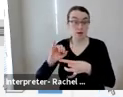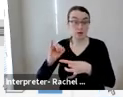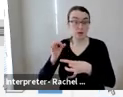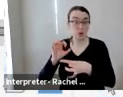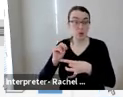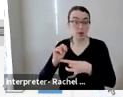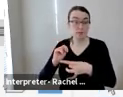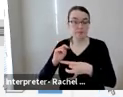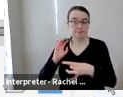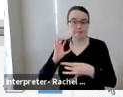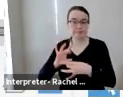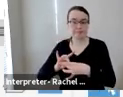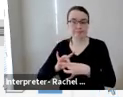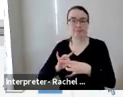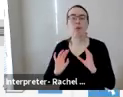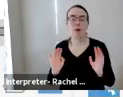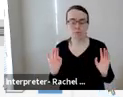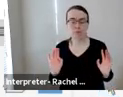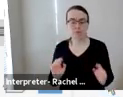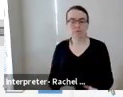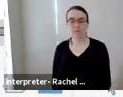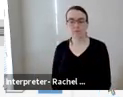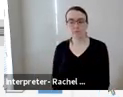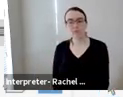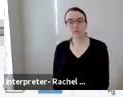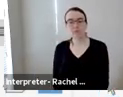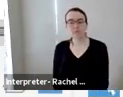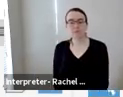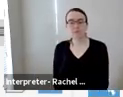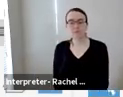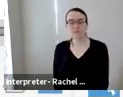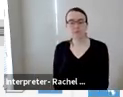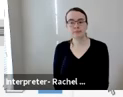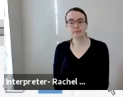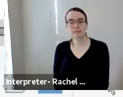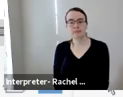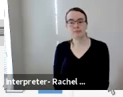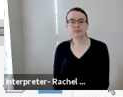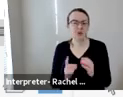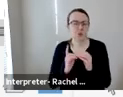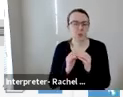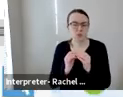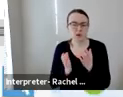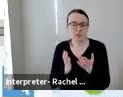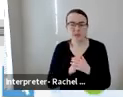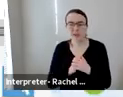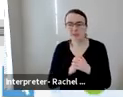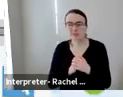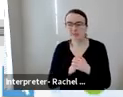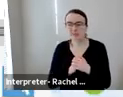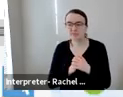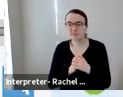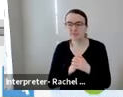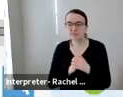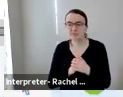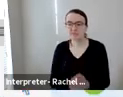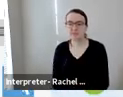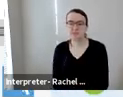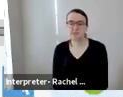together. Now, where, let me do one more here. Let's just give it a little bit of detail over